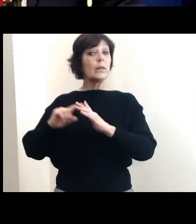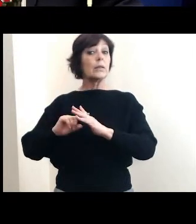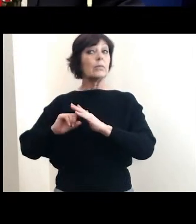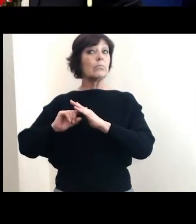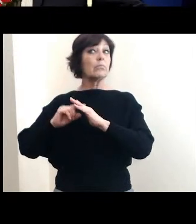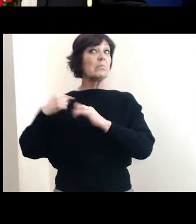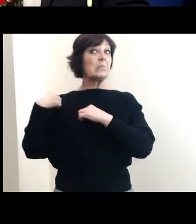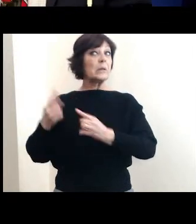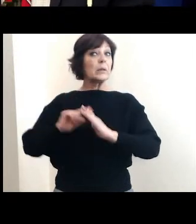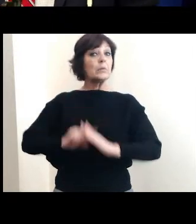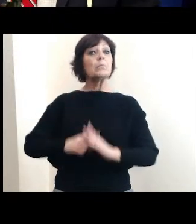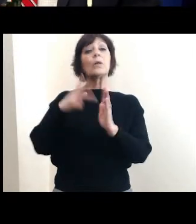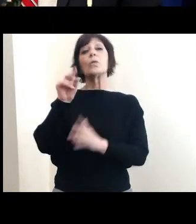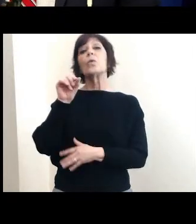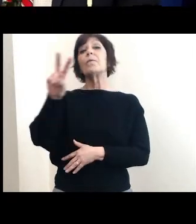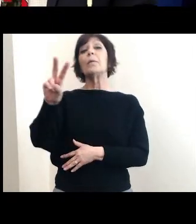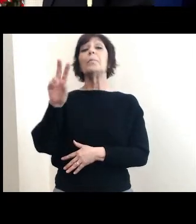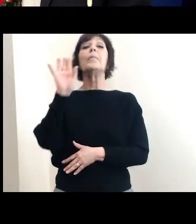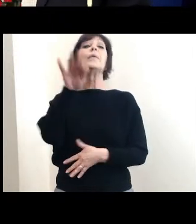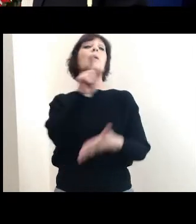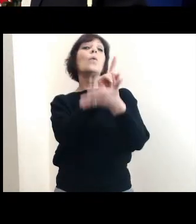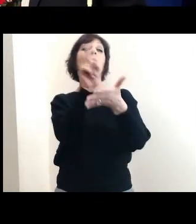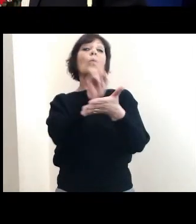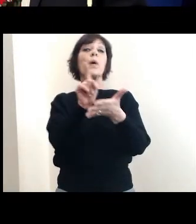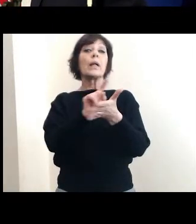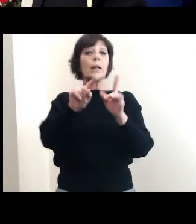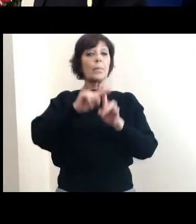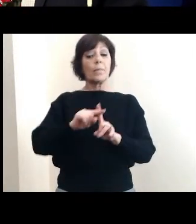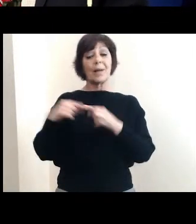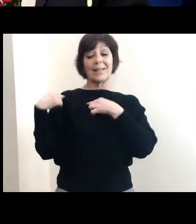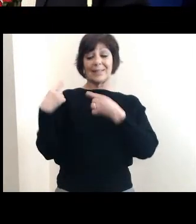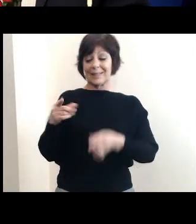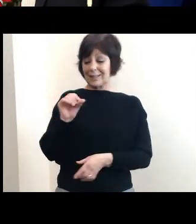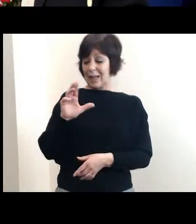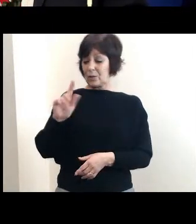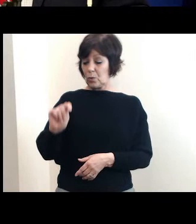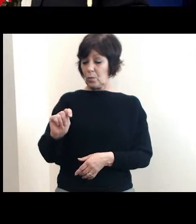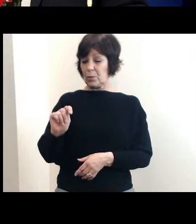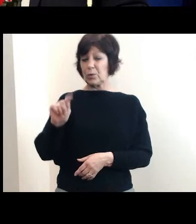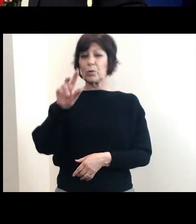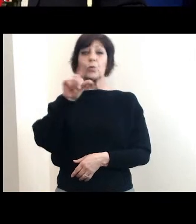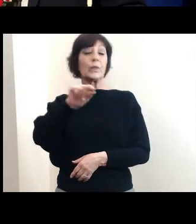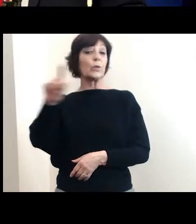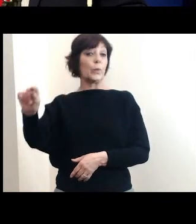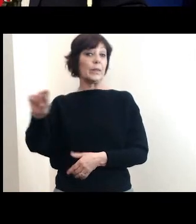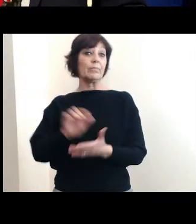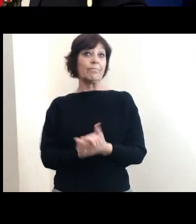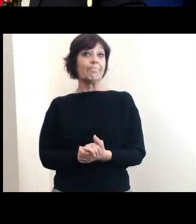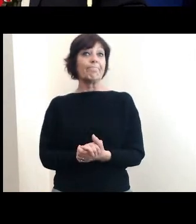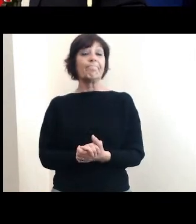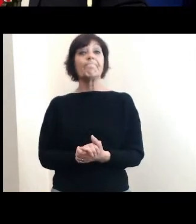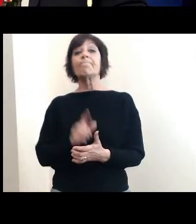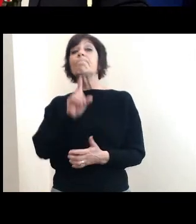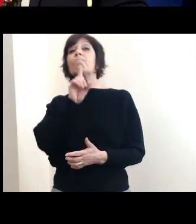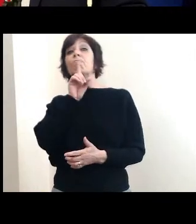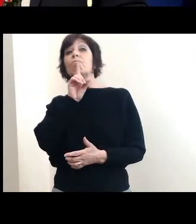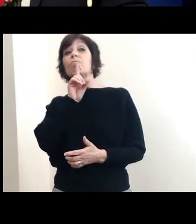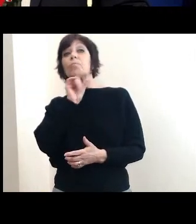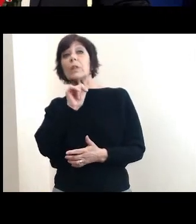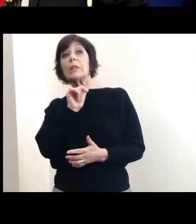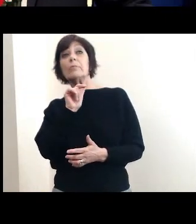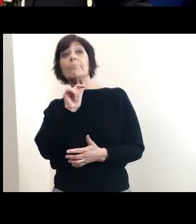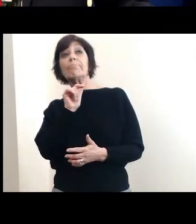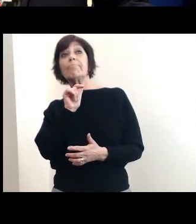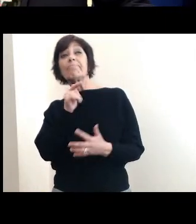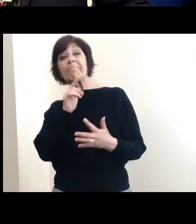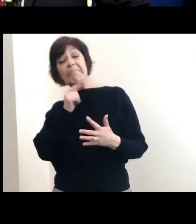November. And the weekly positivity rate is the lowest since October of 2020. So we've gotten through